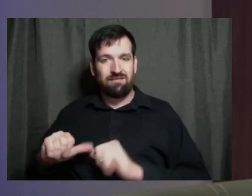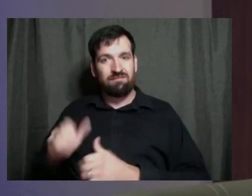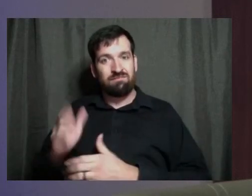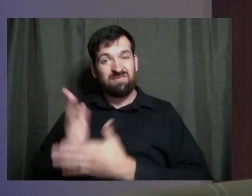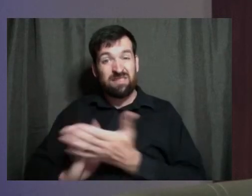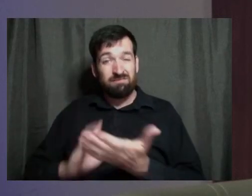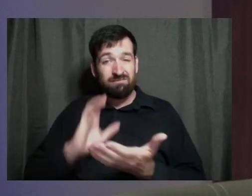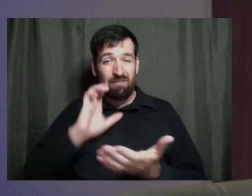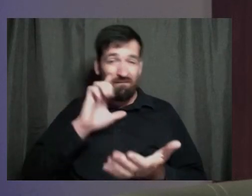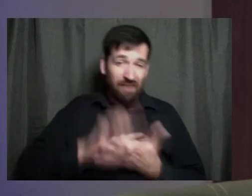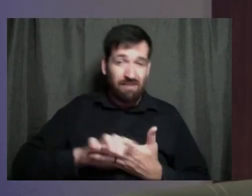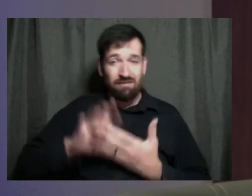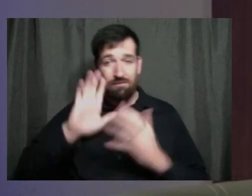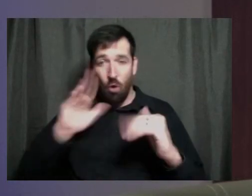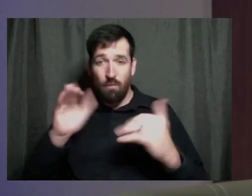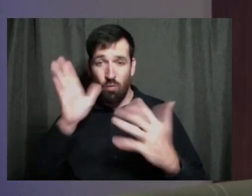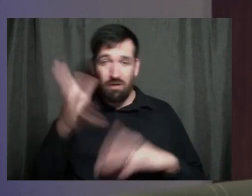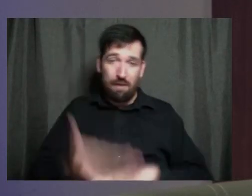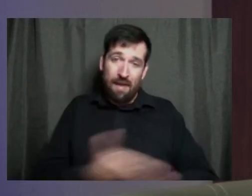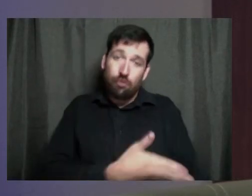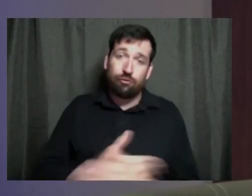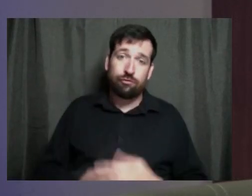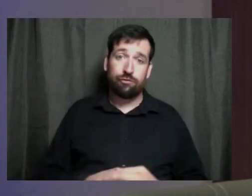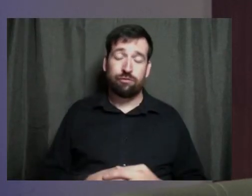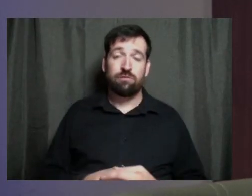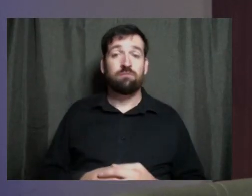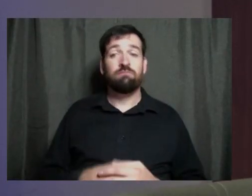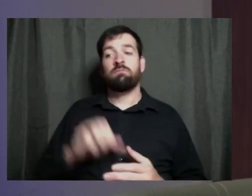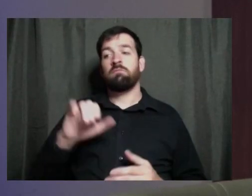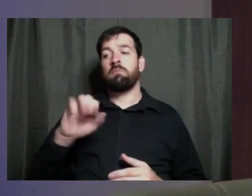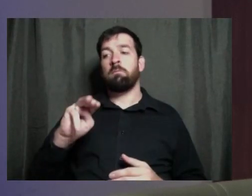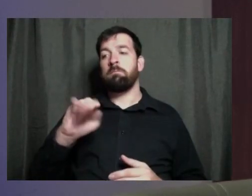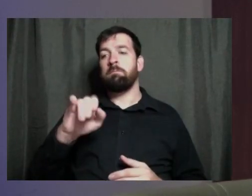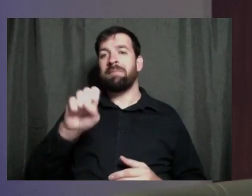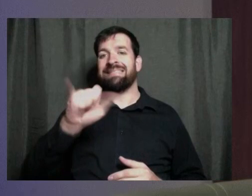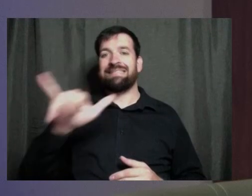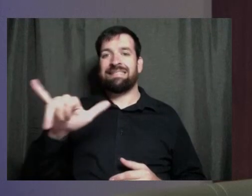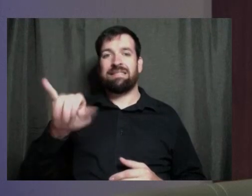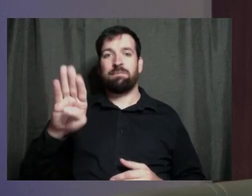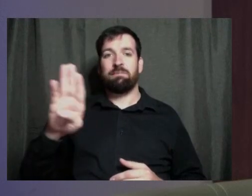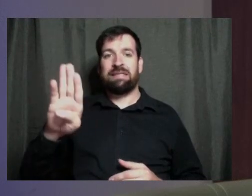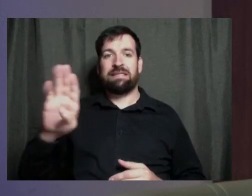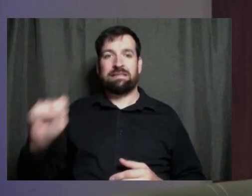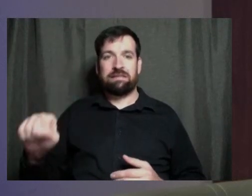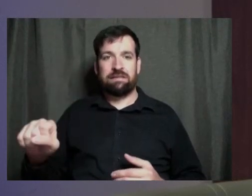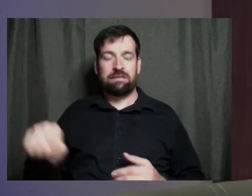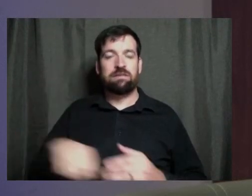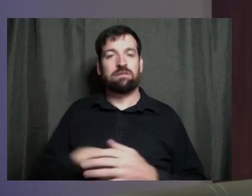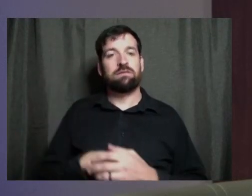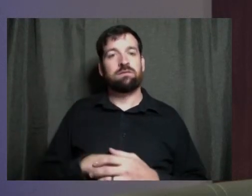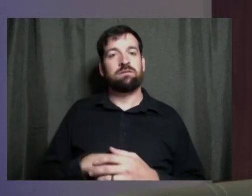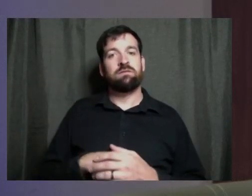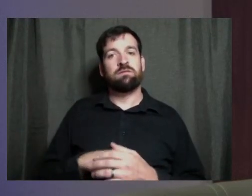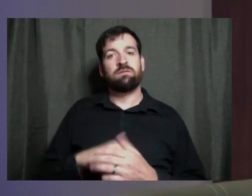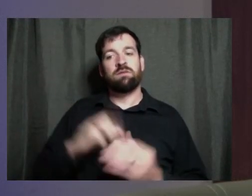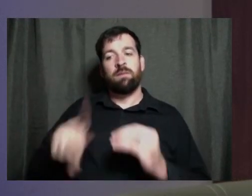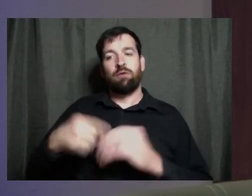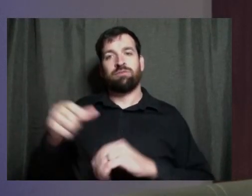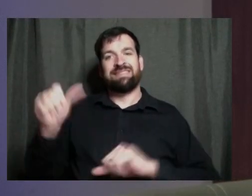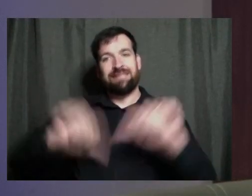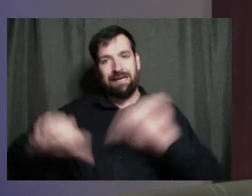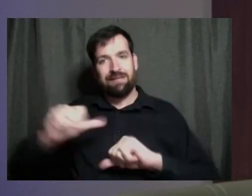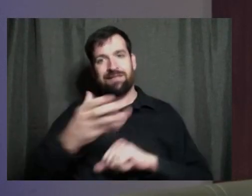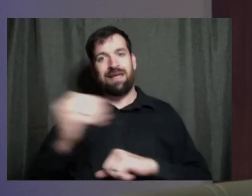that you're going to get better. And I think really Missy B's is about, to me, it's about that science and the pep rally